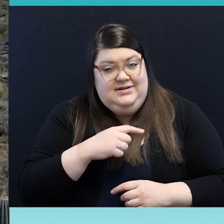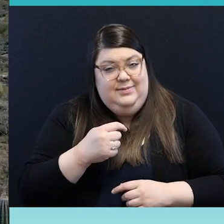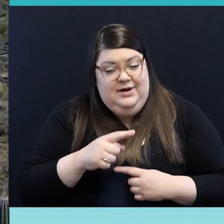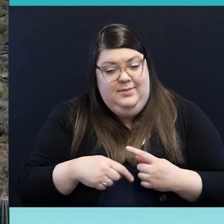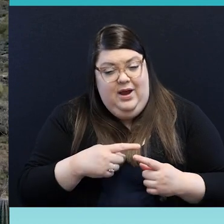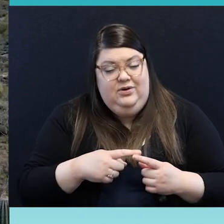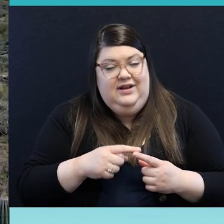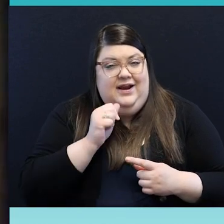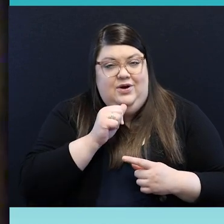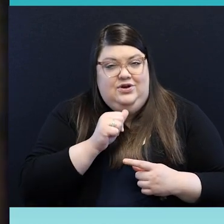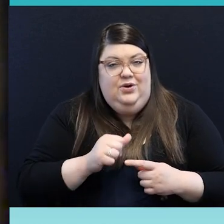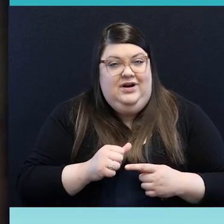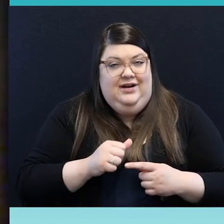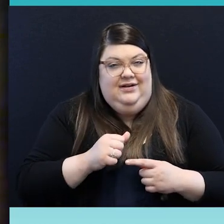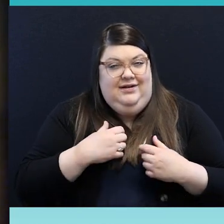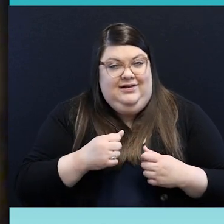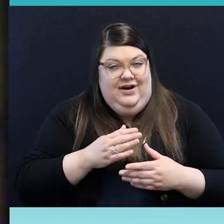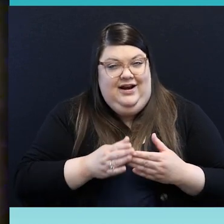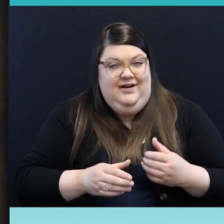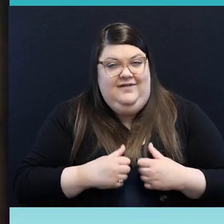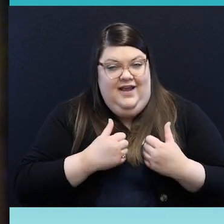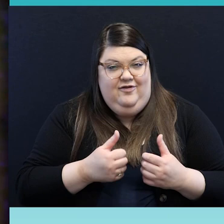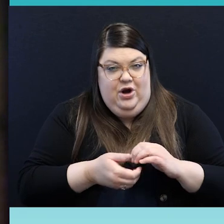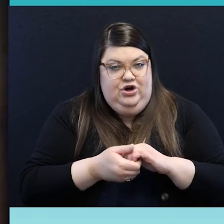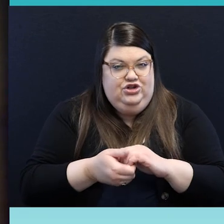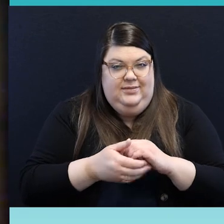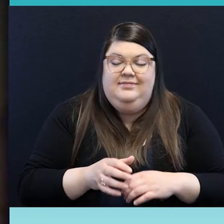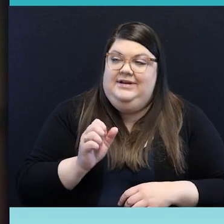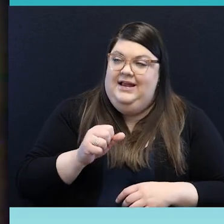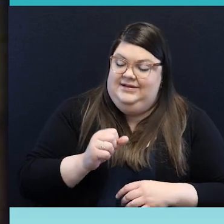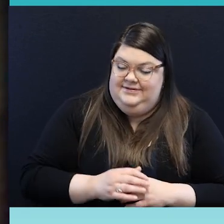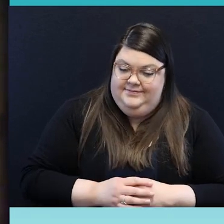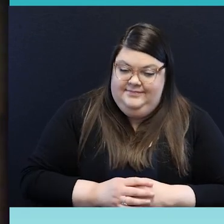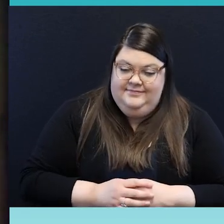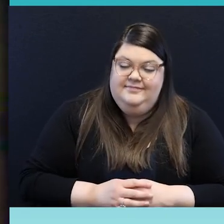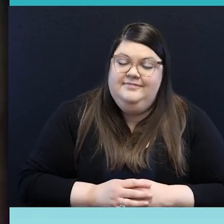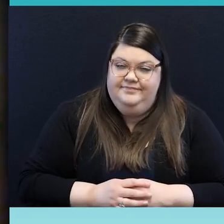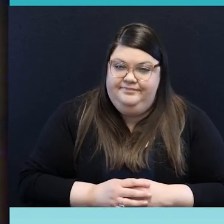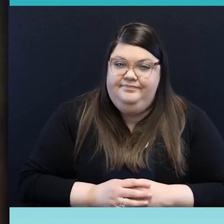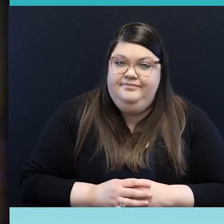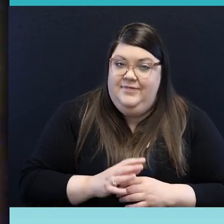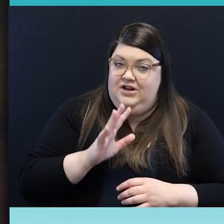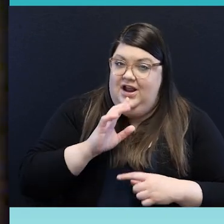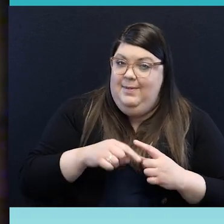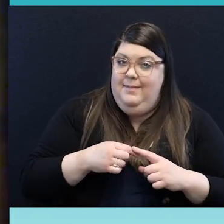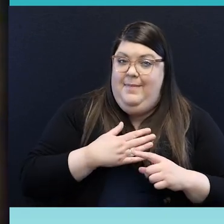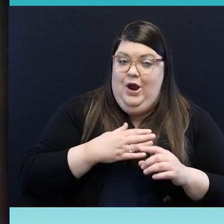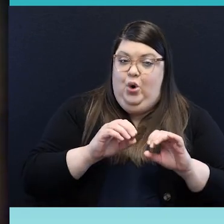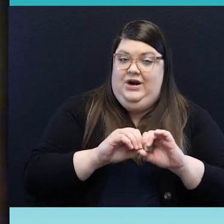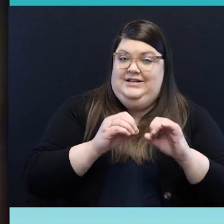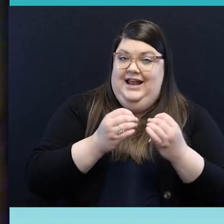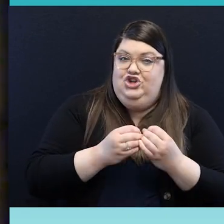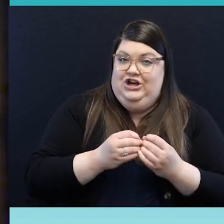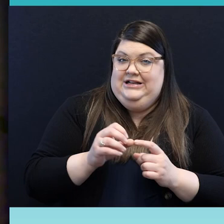Partnership? I'd love to do that. So I'm going to talk about my organizations with an